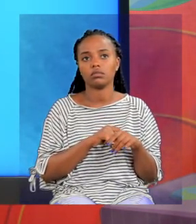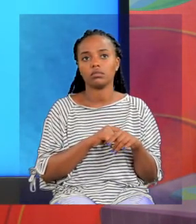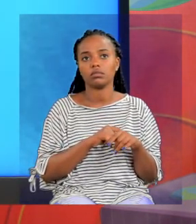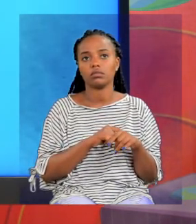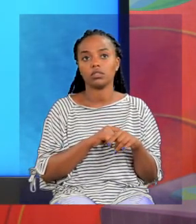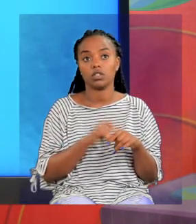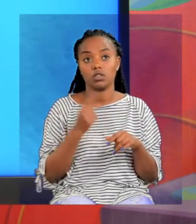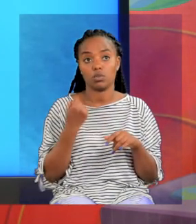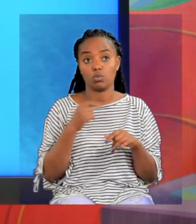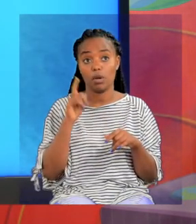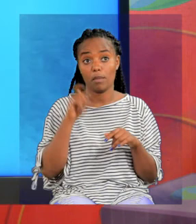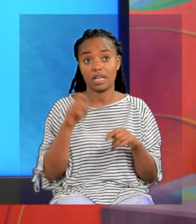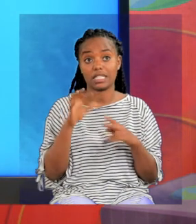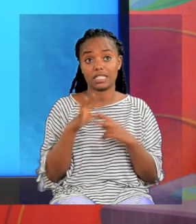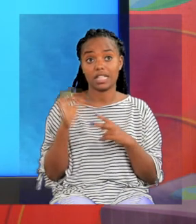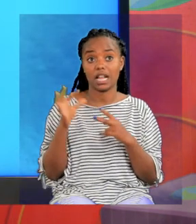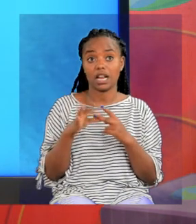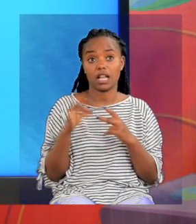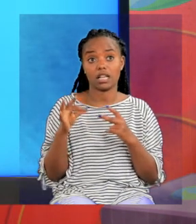we need to select